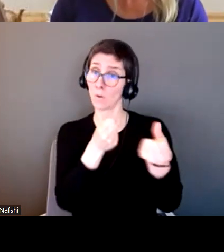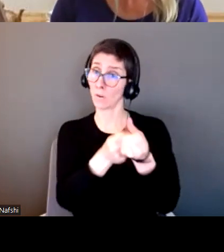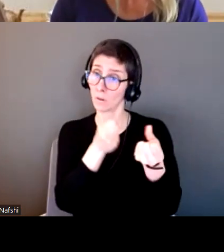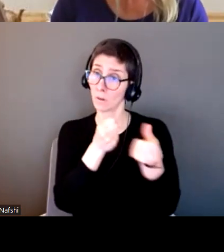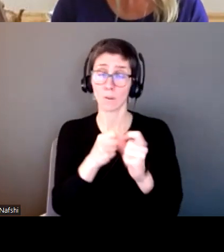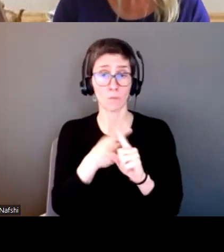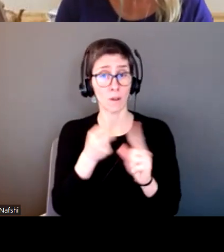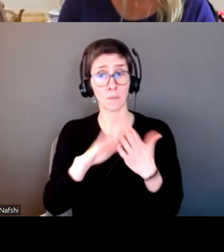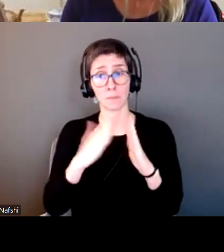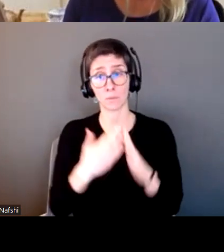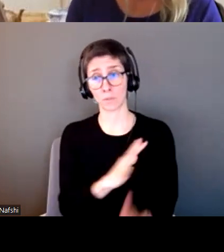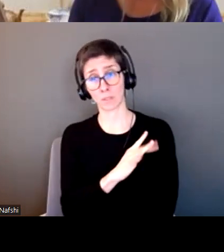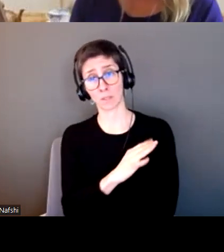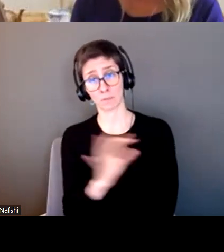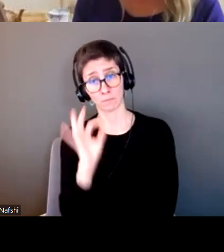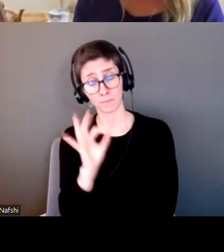community.